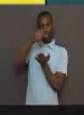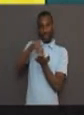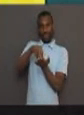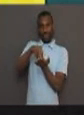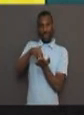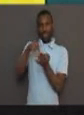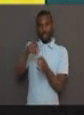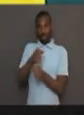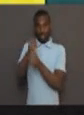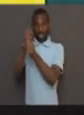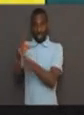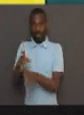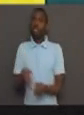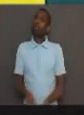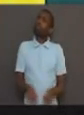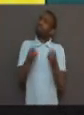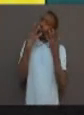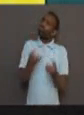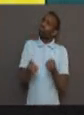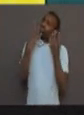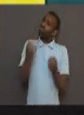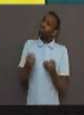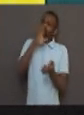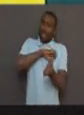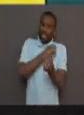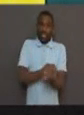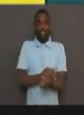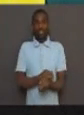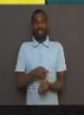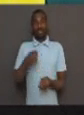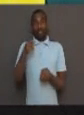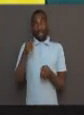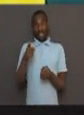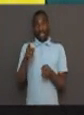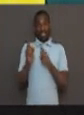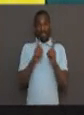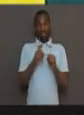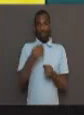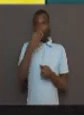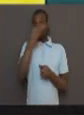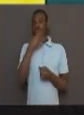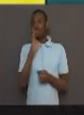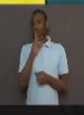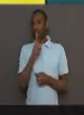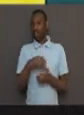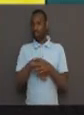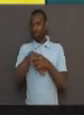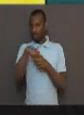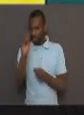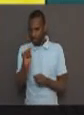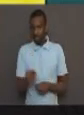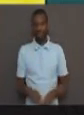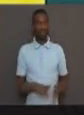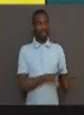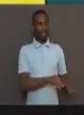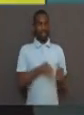free neutron. It releases tremendous energy in the form